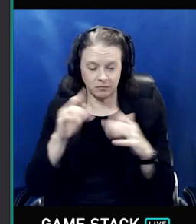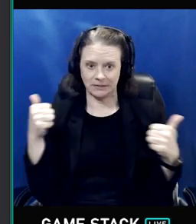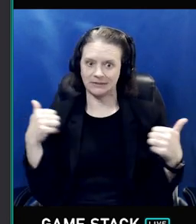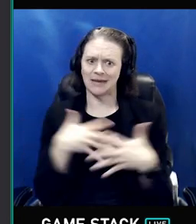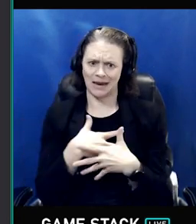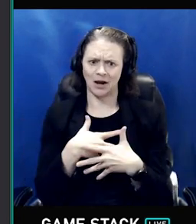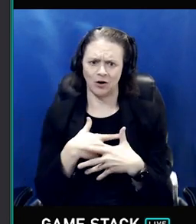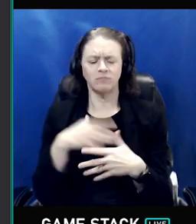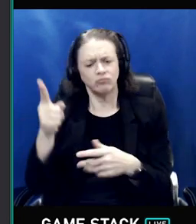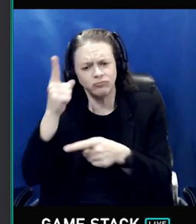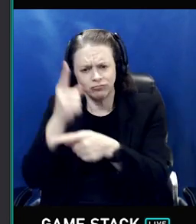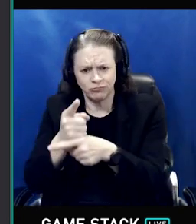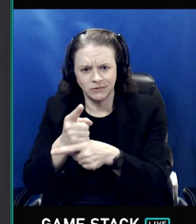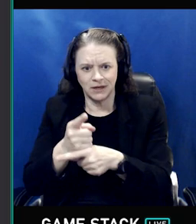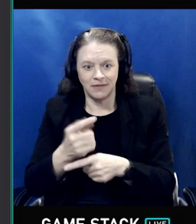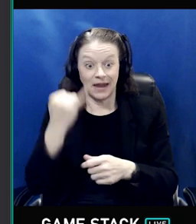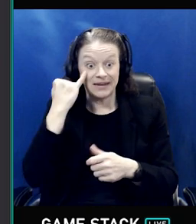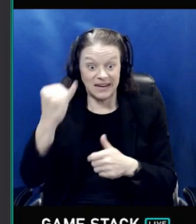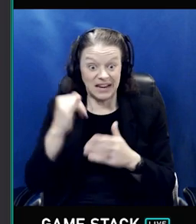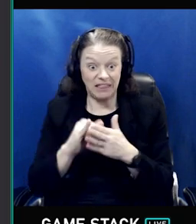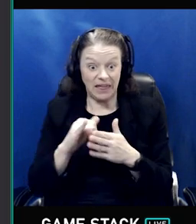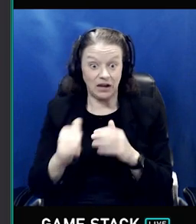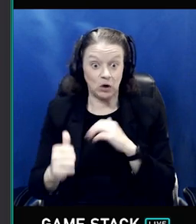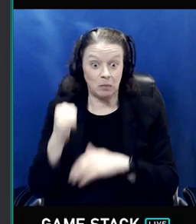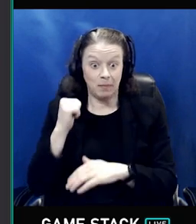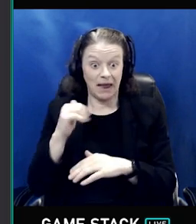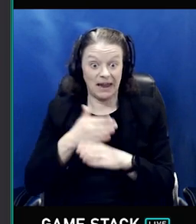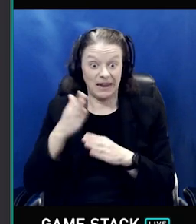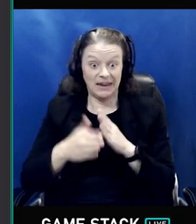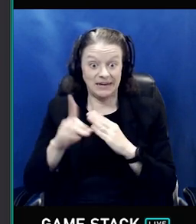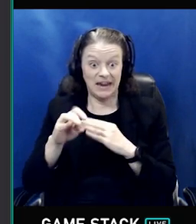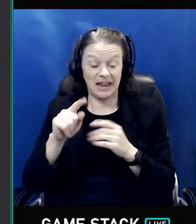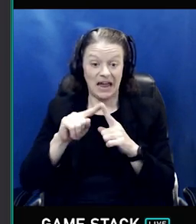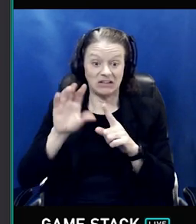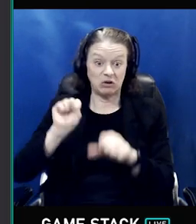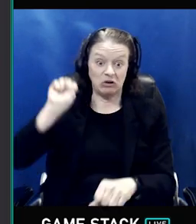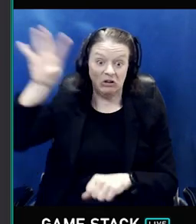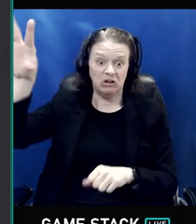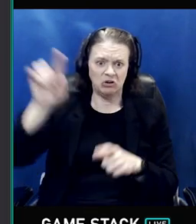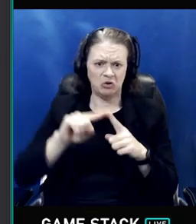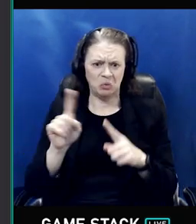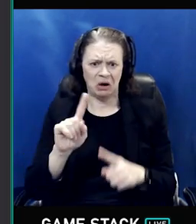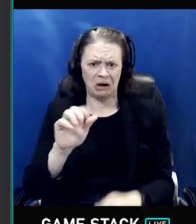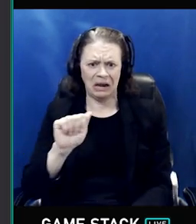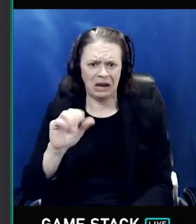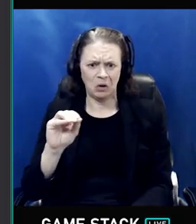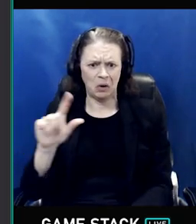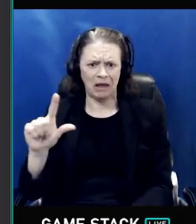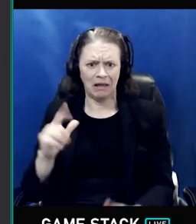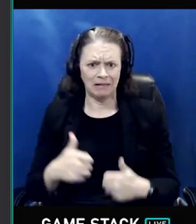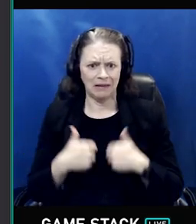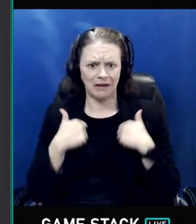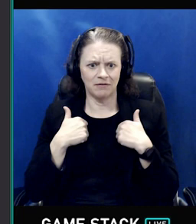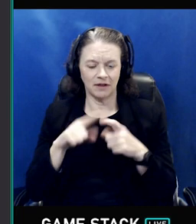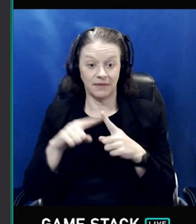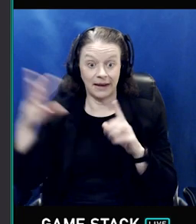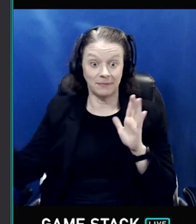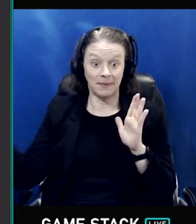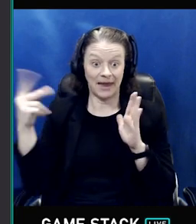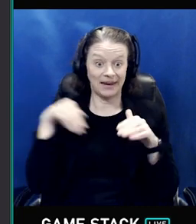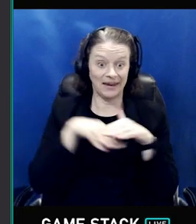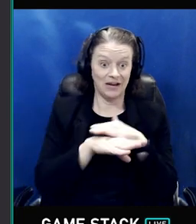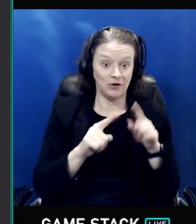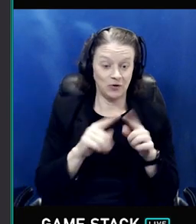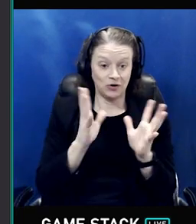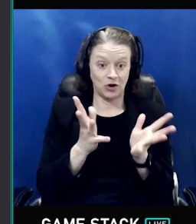your back-end data has to go out to where AOL lives and then come back in to talk to your mission-critical